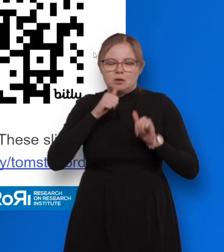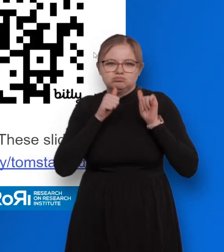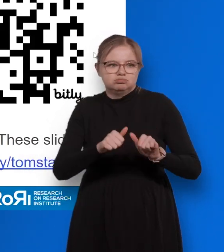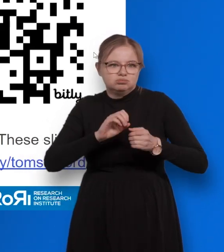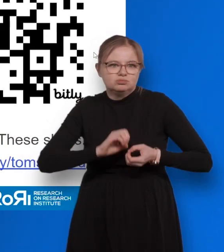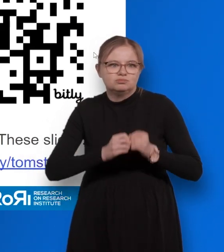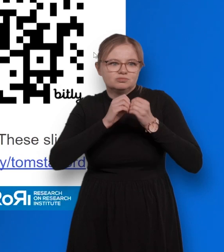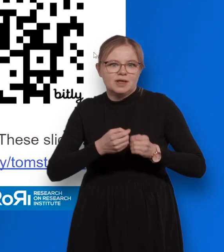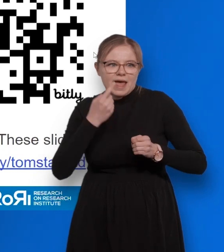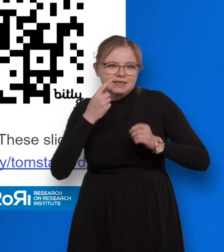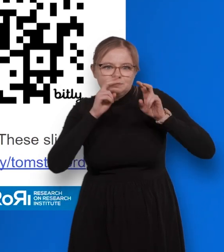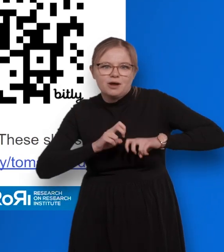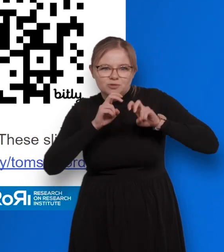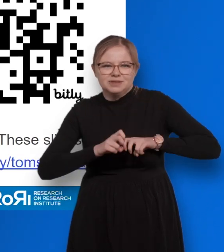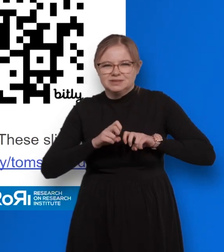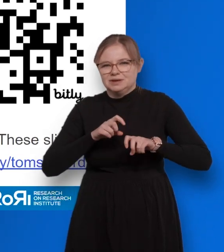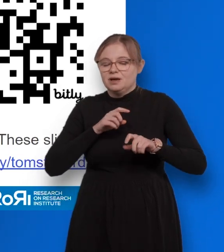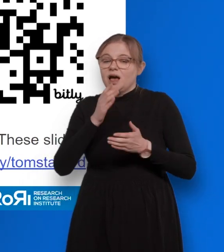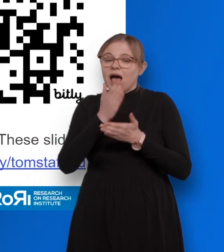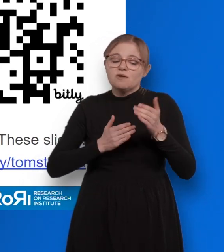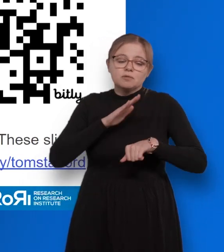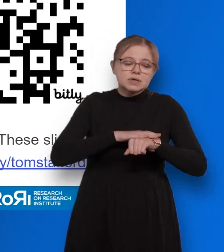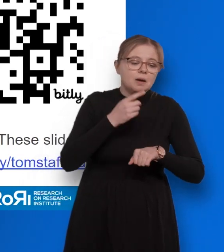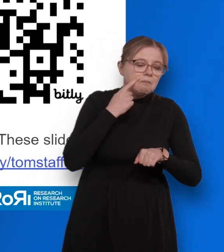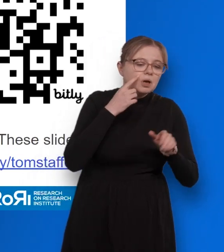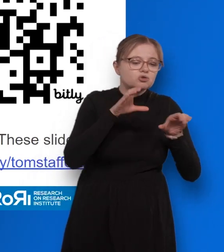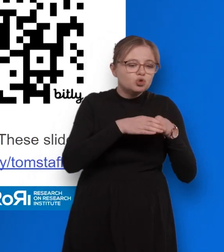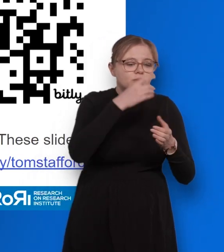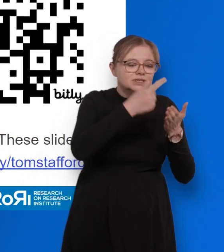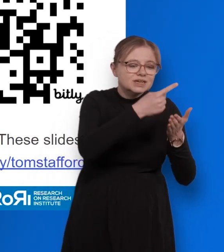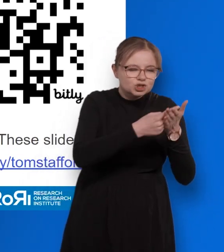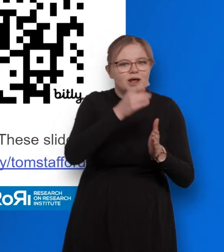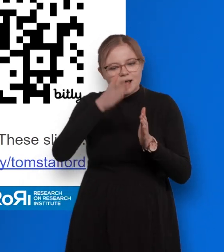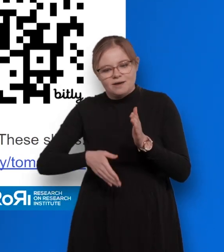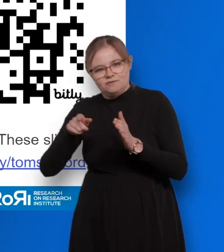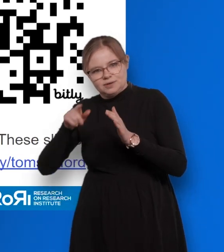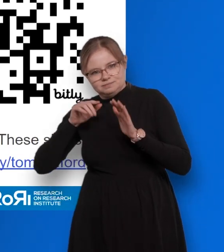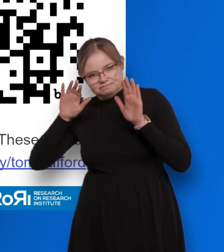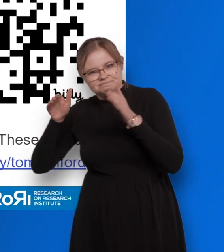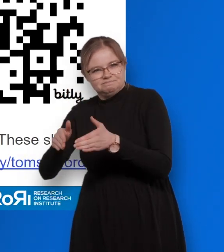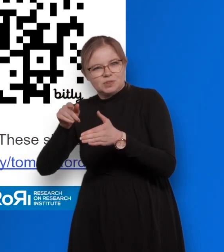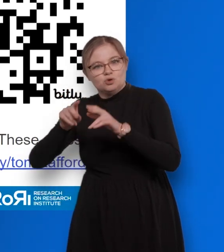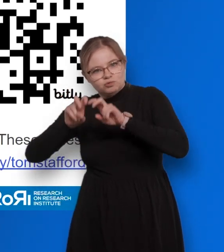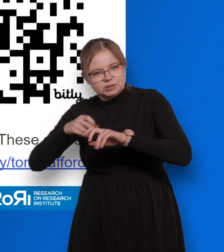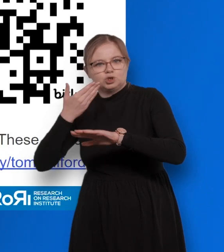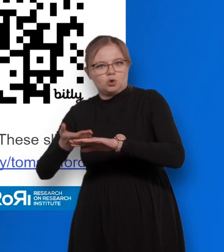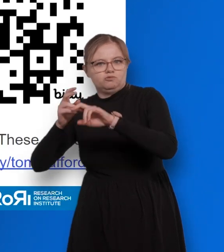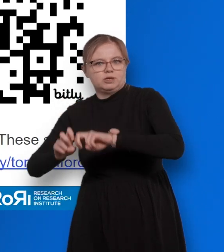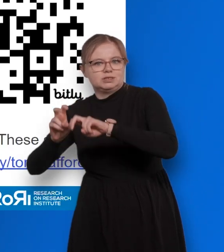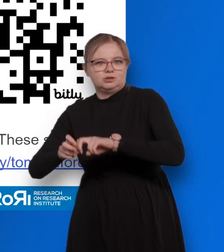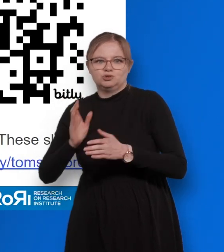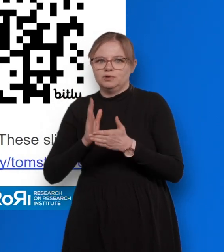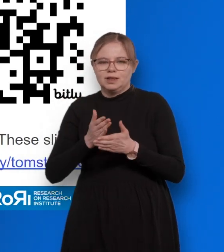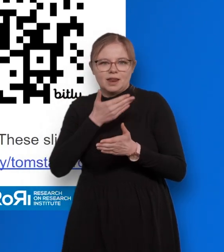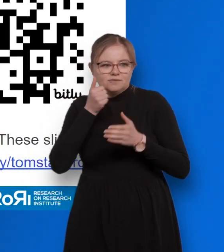the time I study decision-making, and particularly group decision-making, and half of the time I devote to research on research. So this is a kind of a